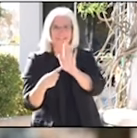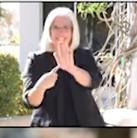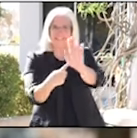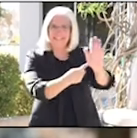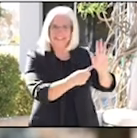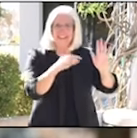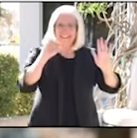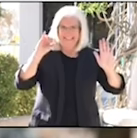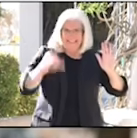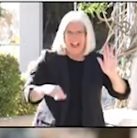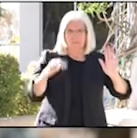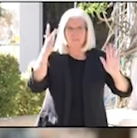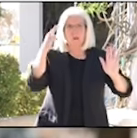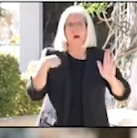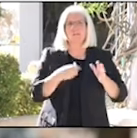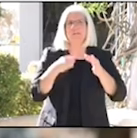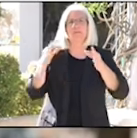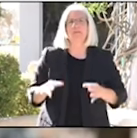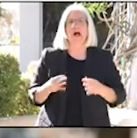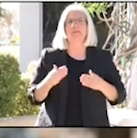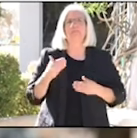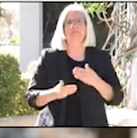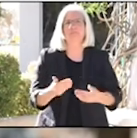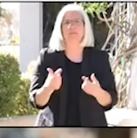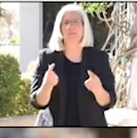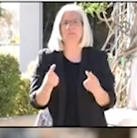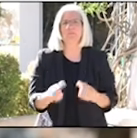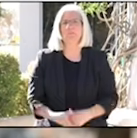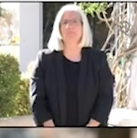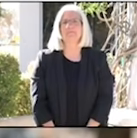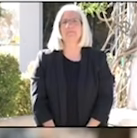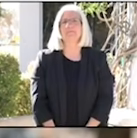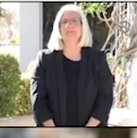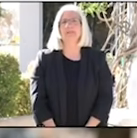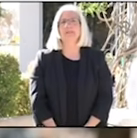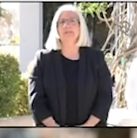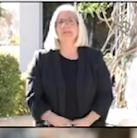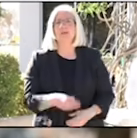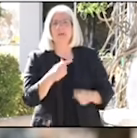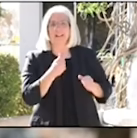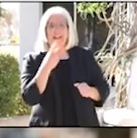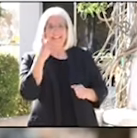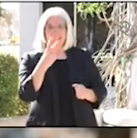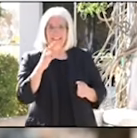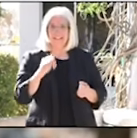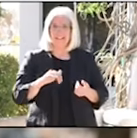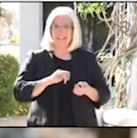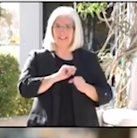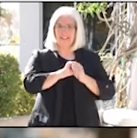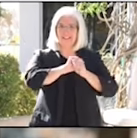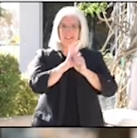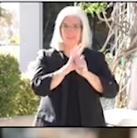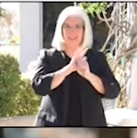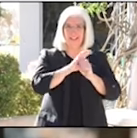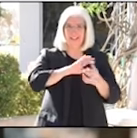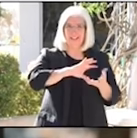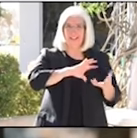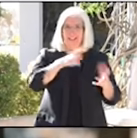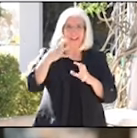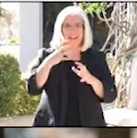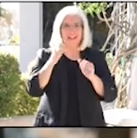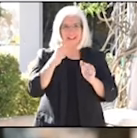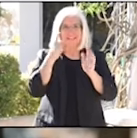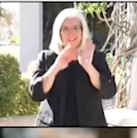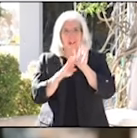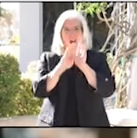decisions that we're making. This is our epidemic curve that you've seen many times, and you can see that